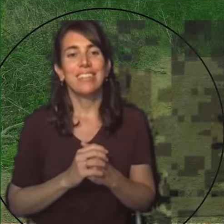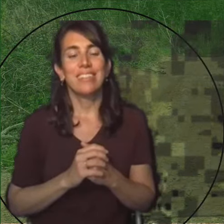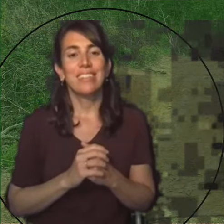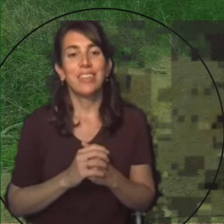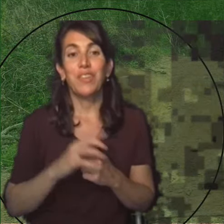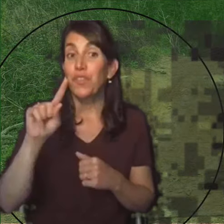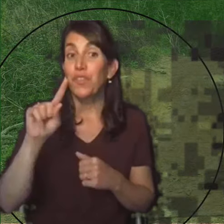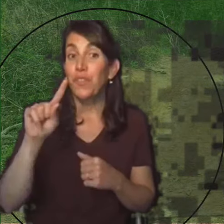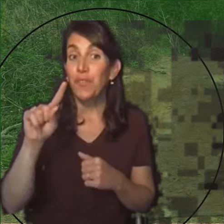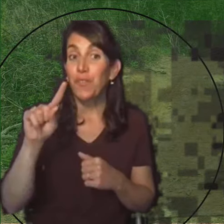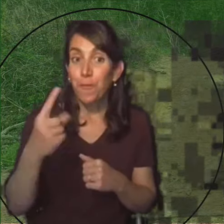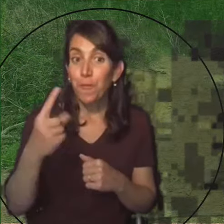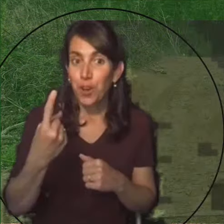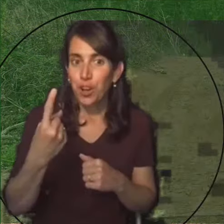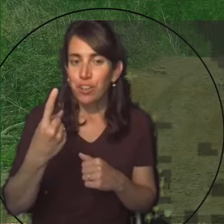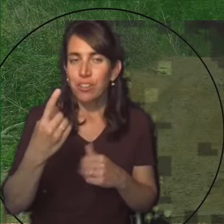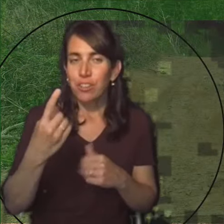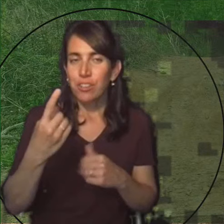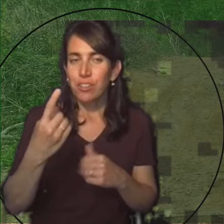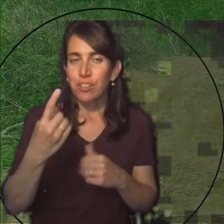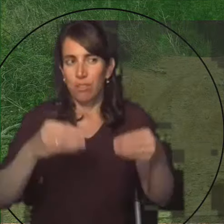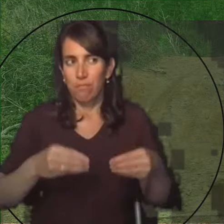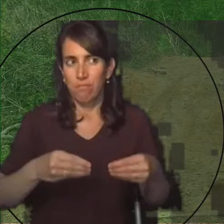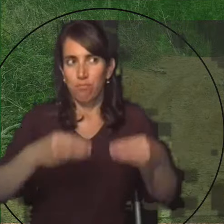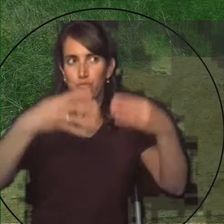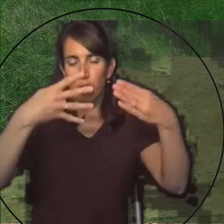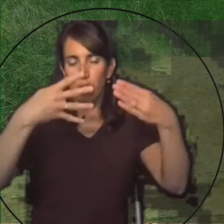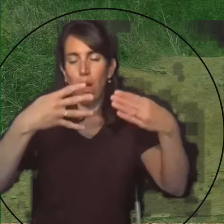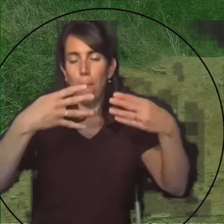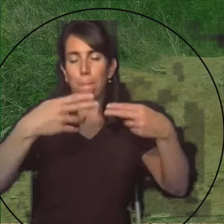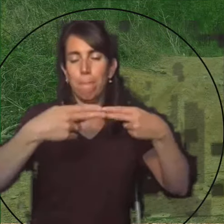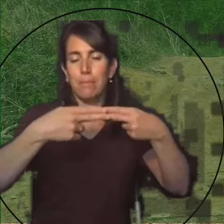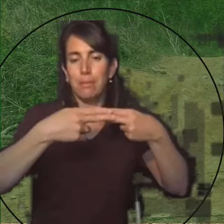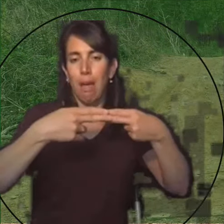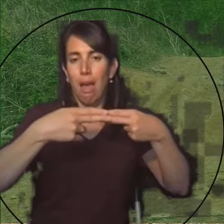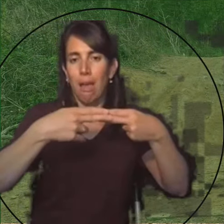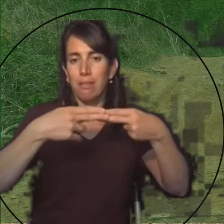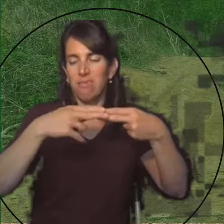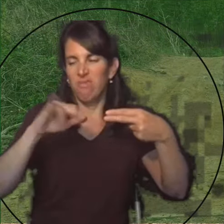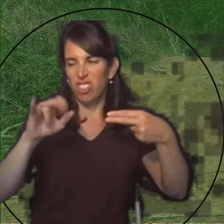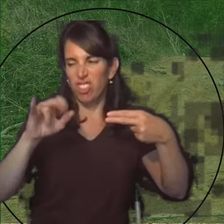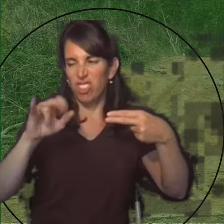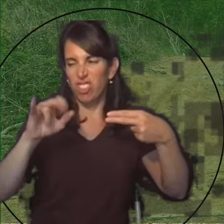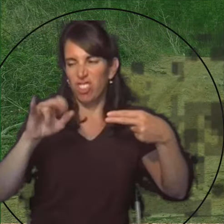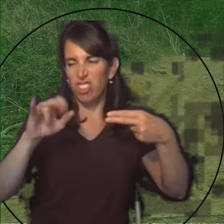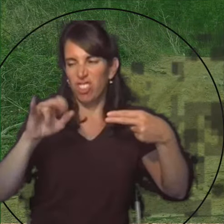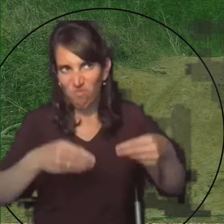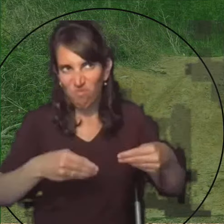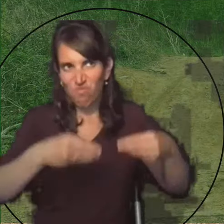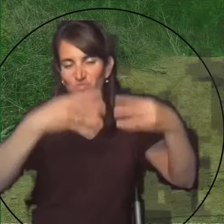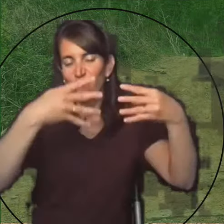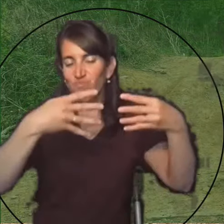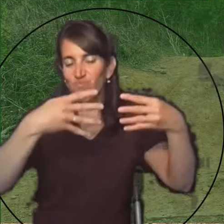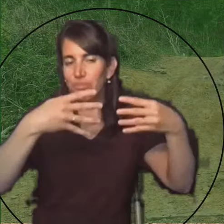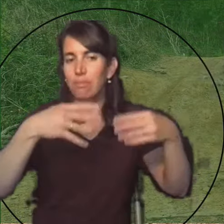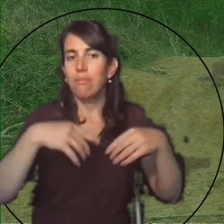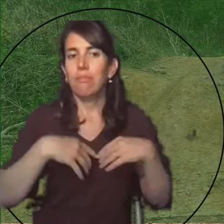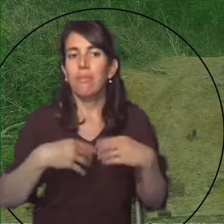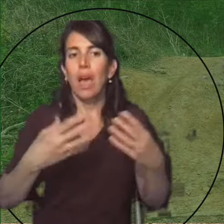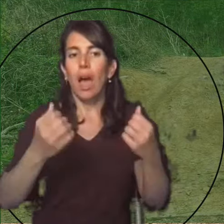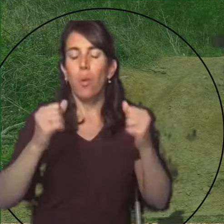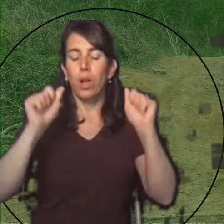First talking slide. John, if you wouldn't mind. I wanted to talk, sort of zoom